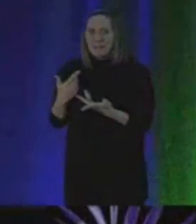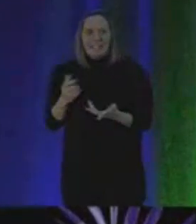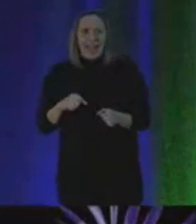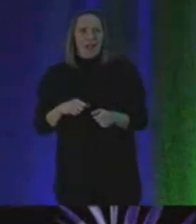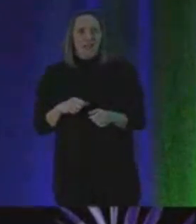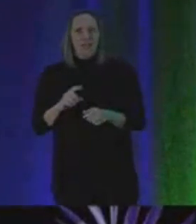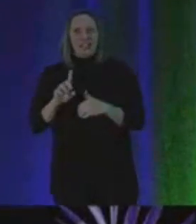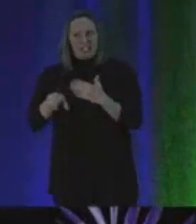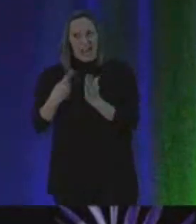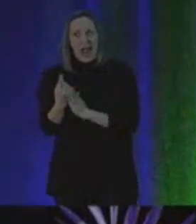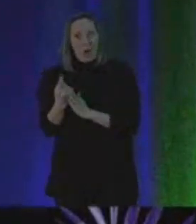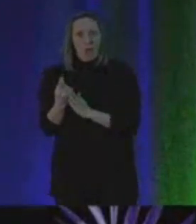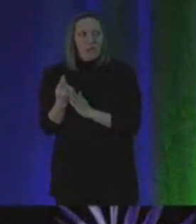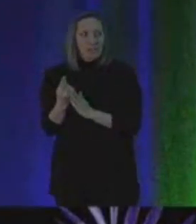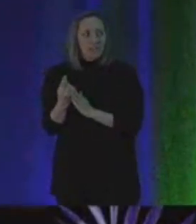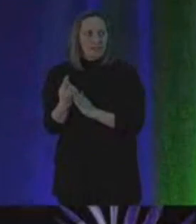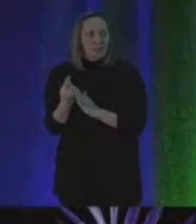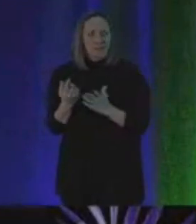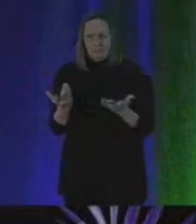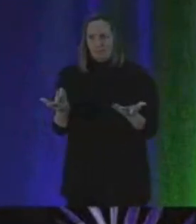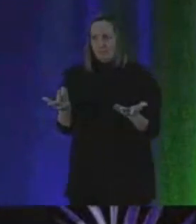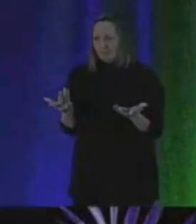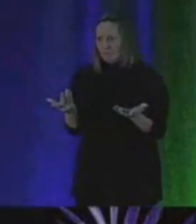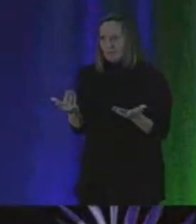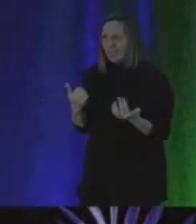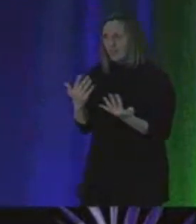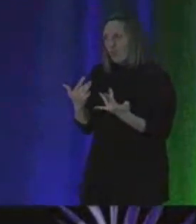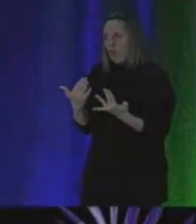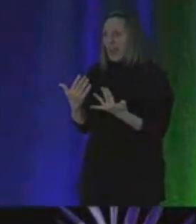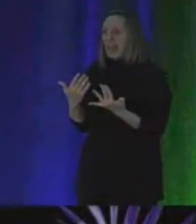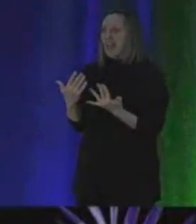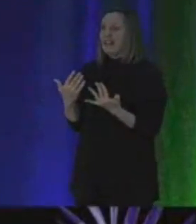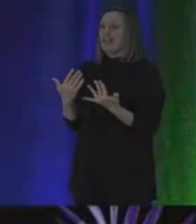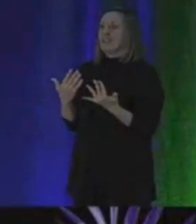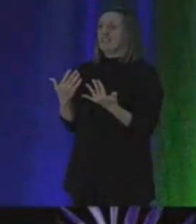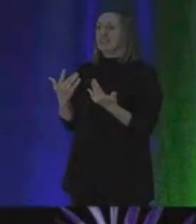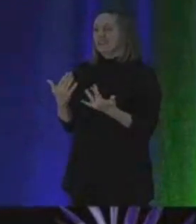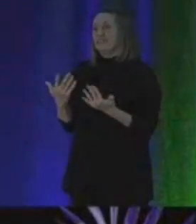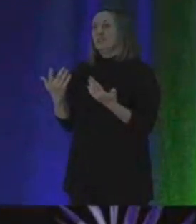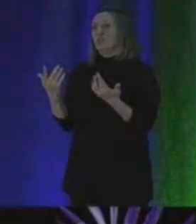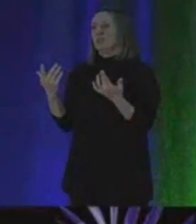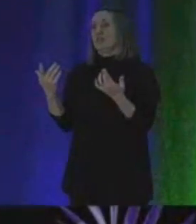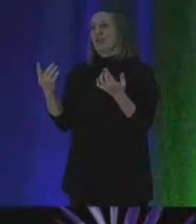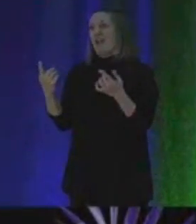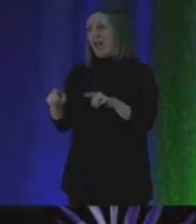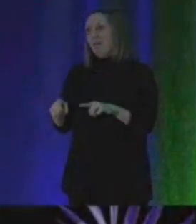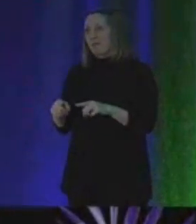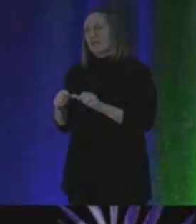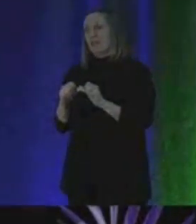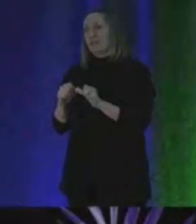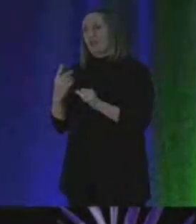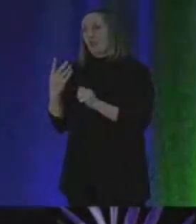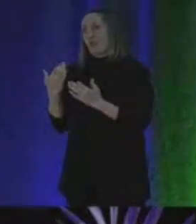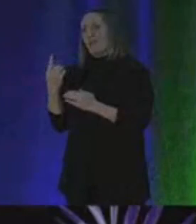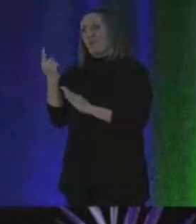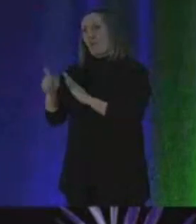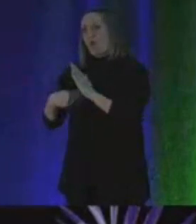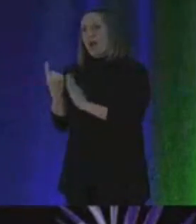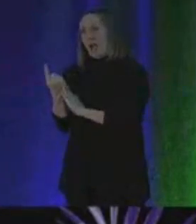hour. Like if I just you have to wait for it to happen for an hour for the shit to build up, right?